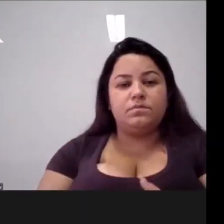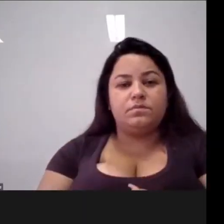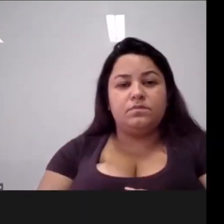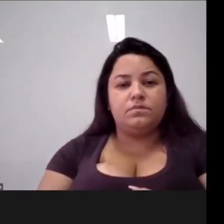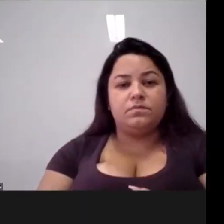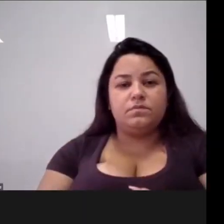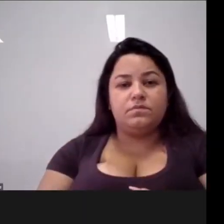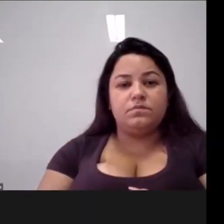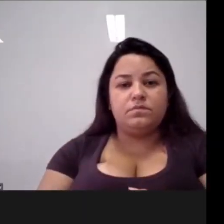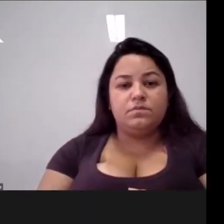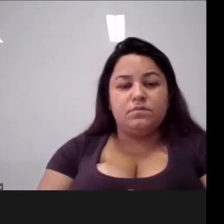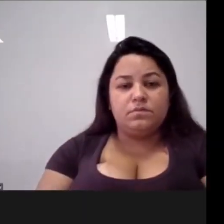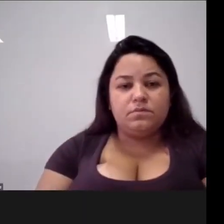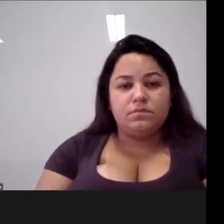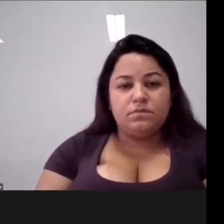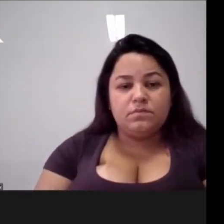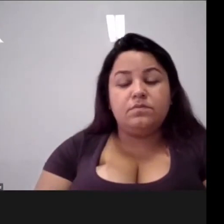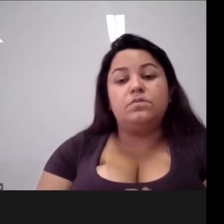Thank you, Louis.